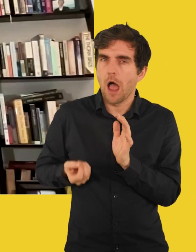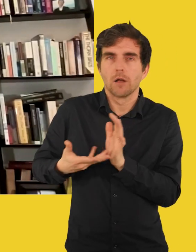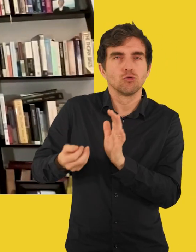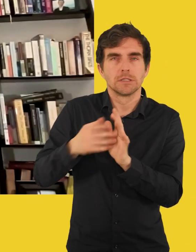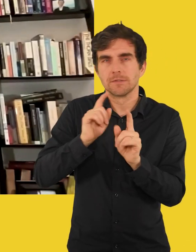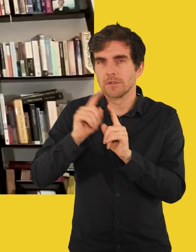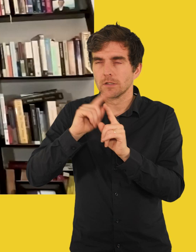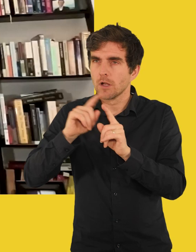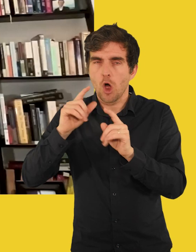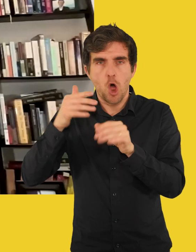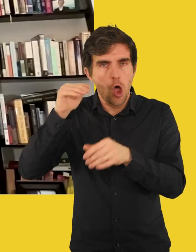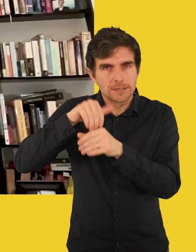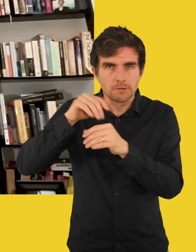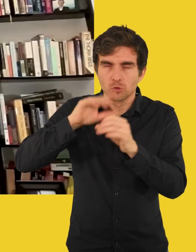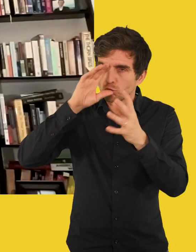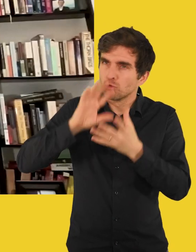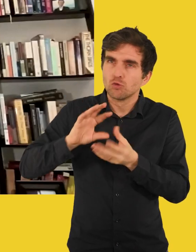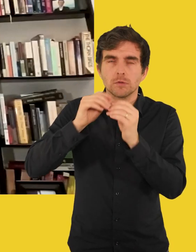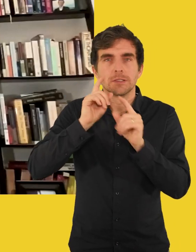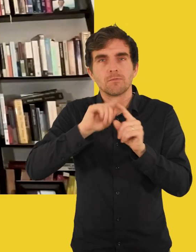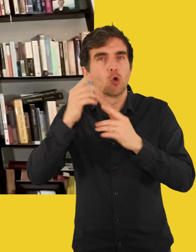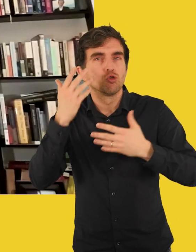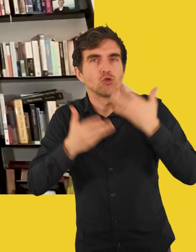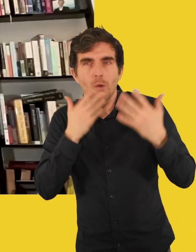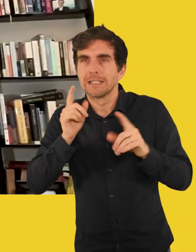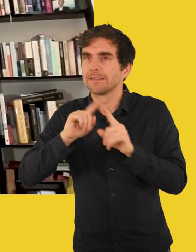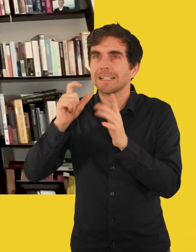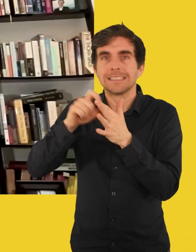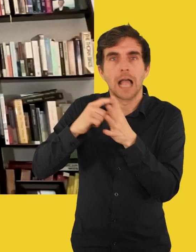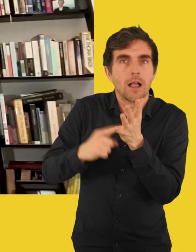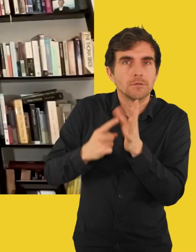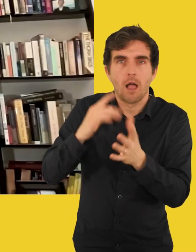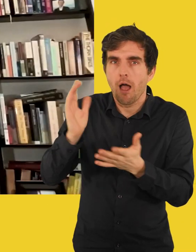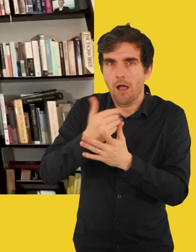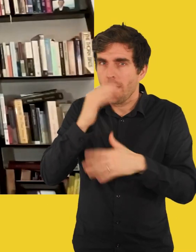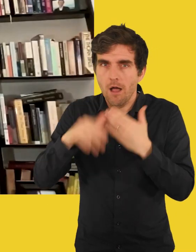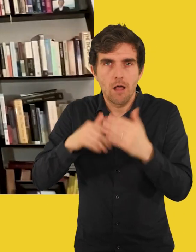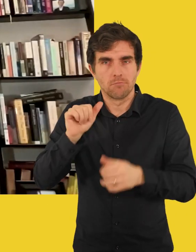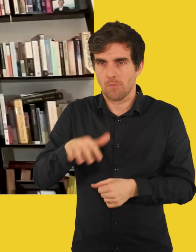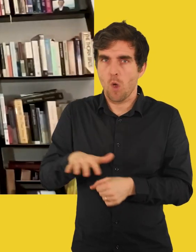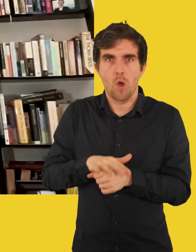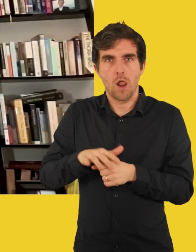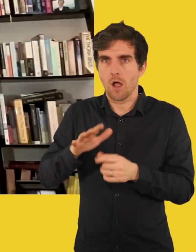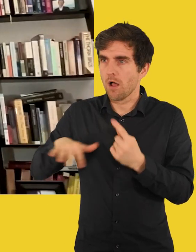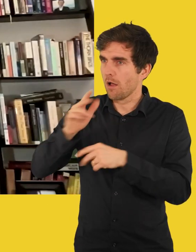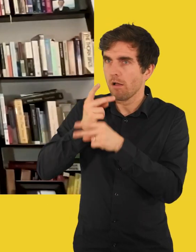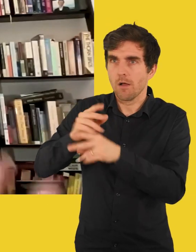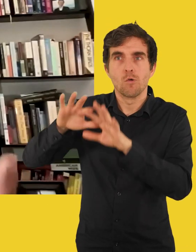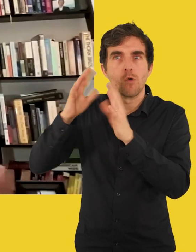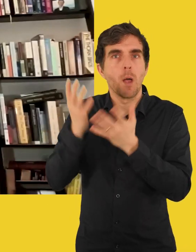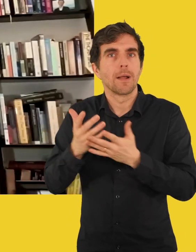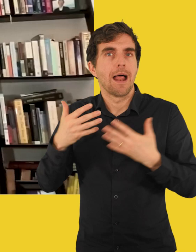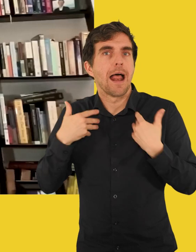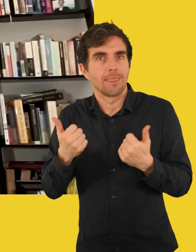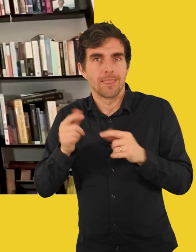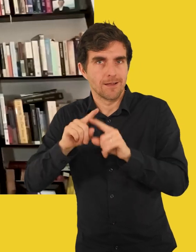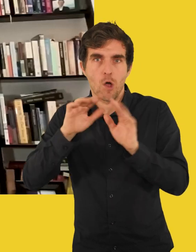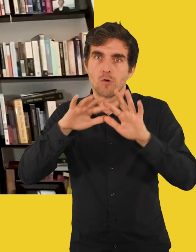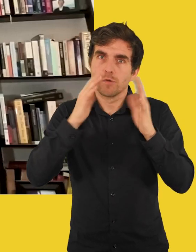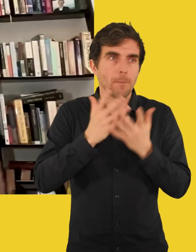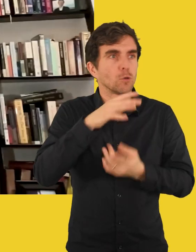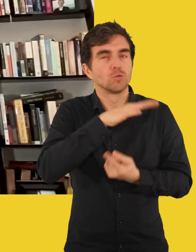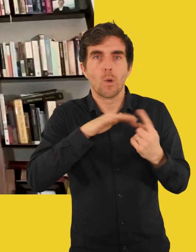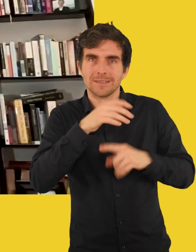to think about additional content to be developing, new stories, new data, really looking at our local ecological health and our